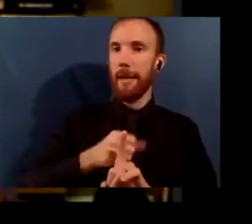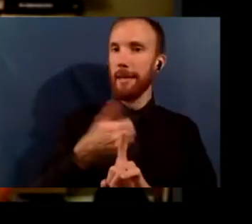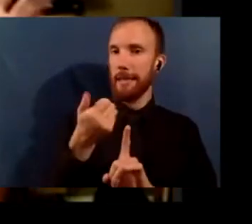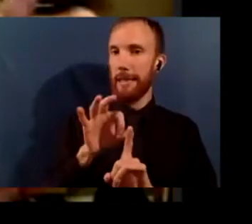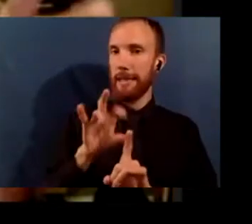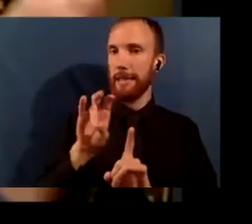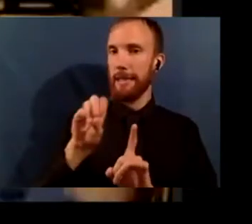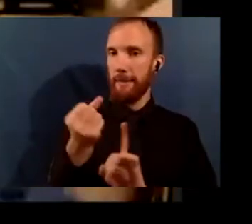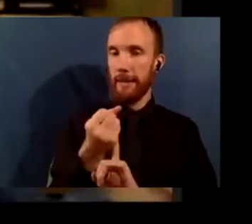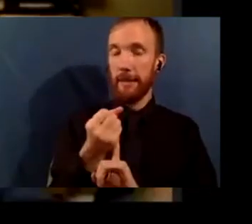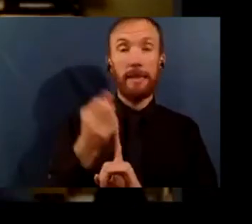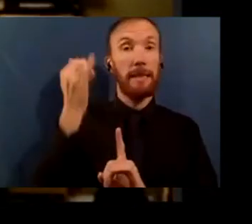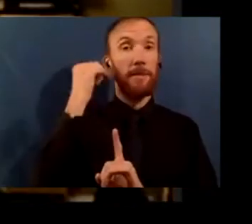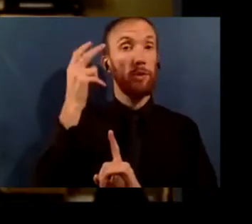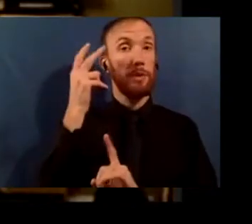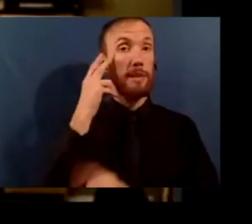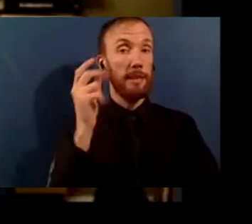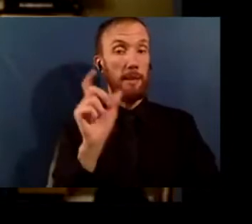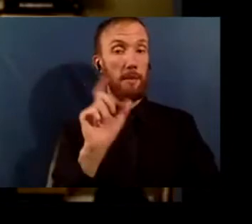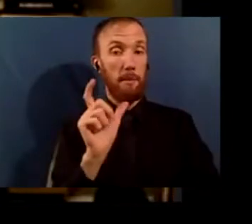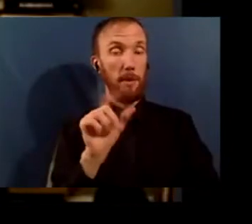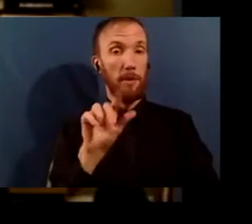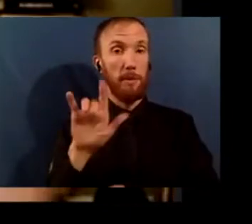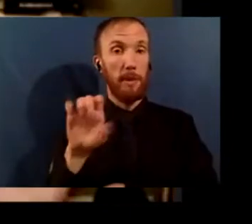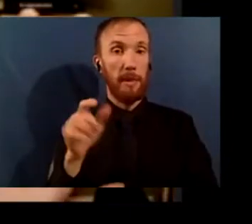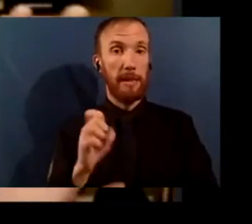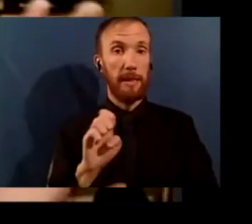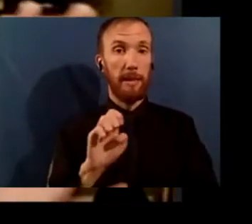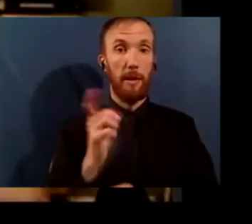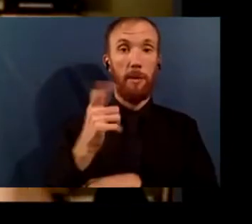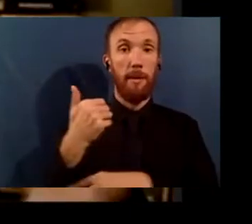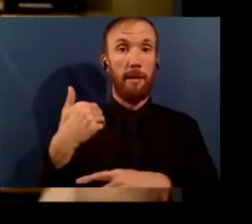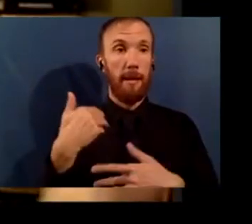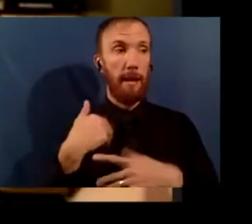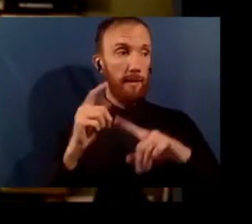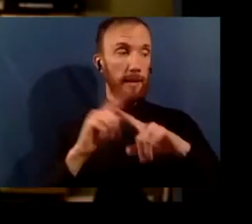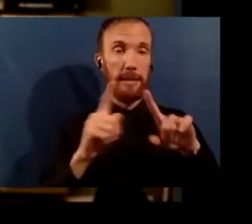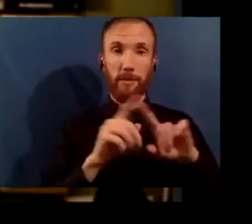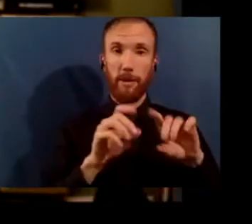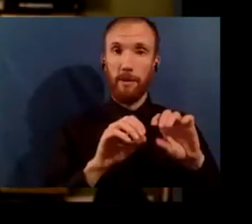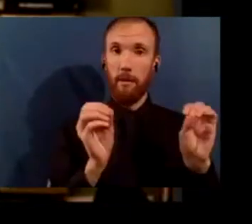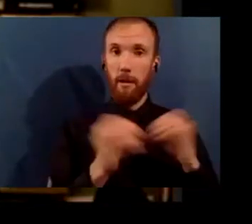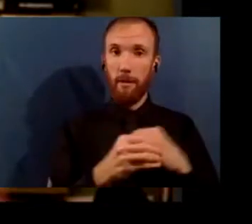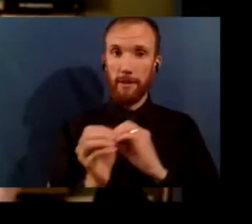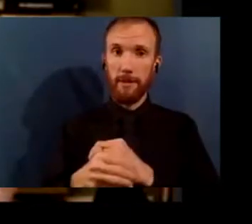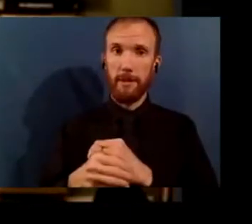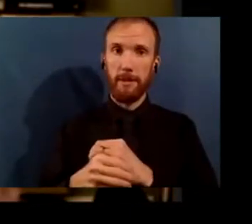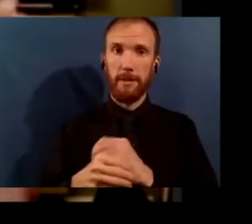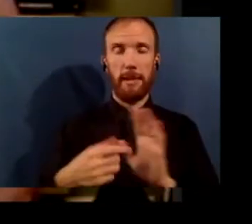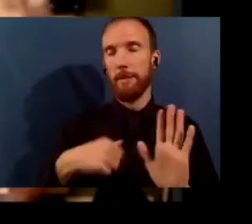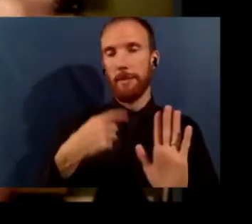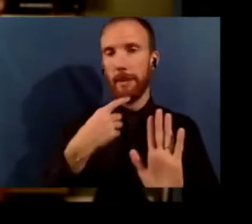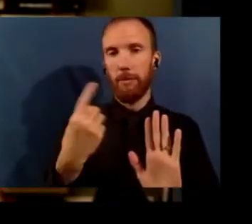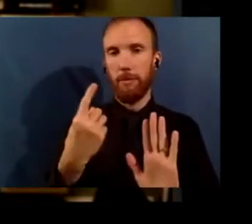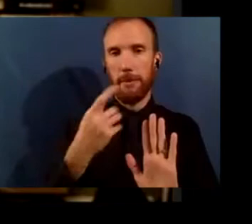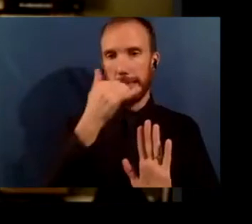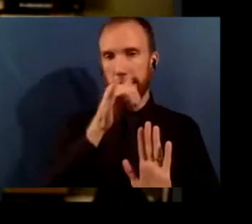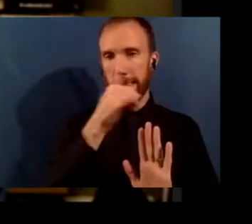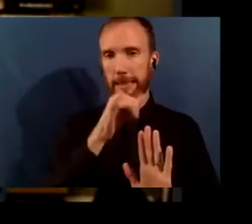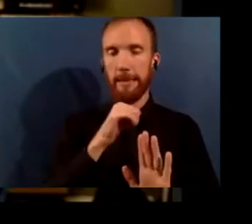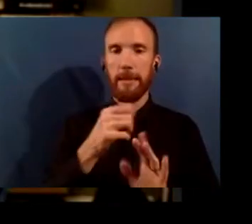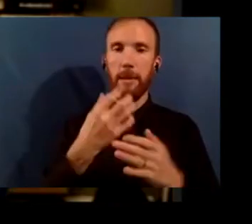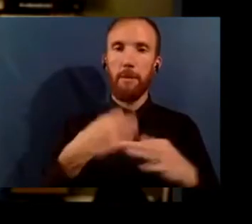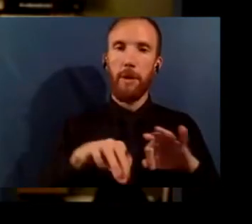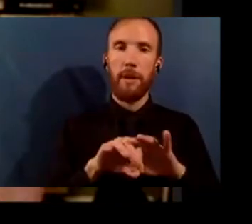League, everywhere where they had branch offices, but I'm just saying something silly, this is not important, but silly, everywhere where